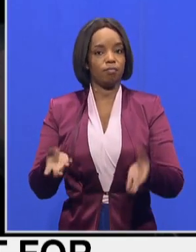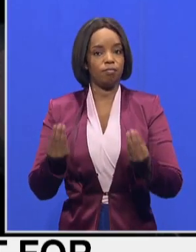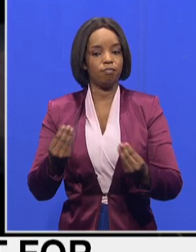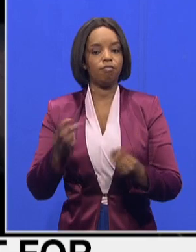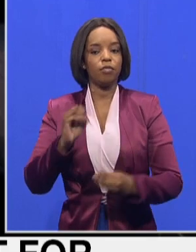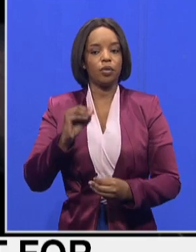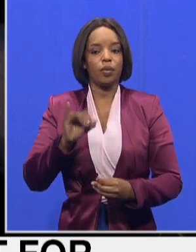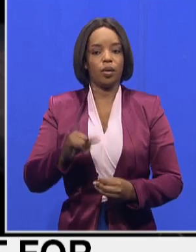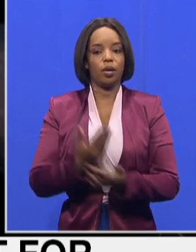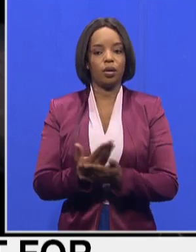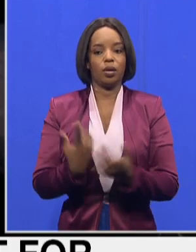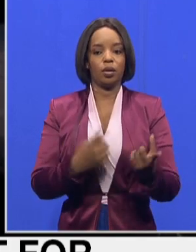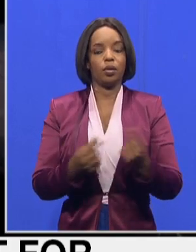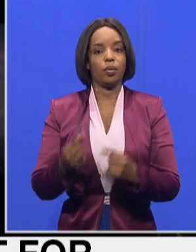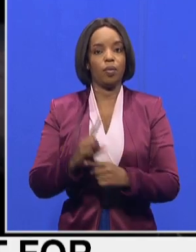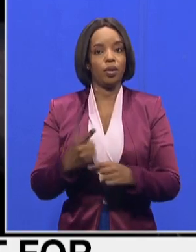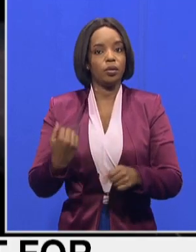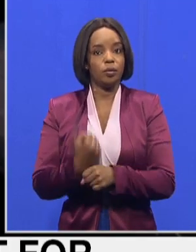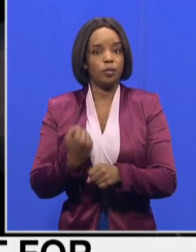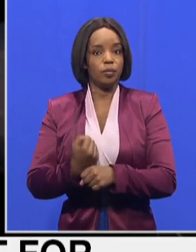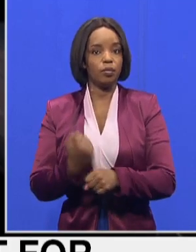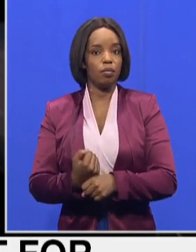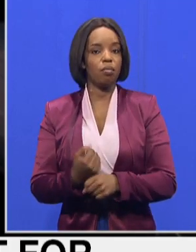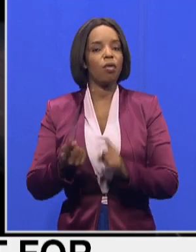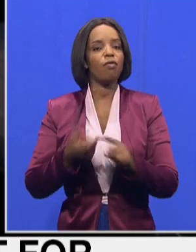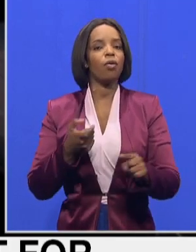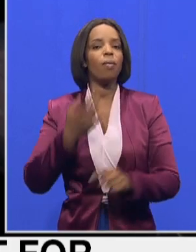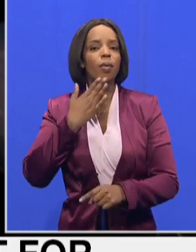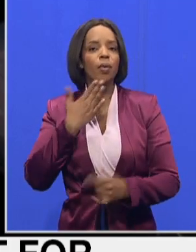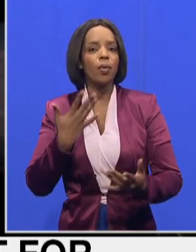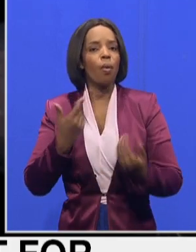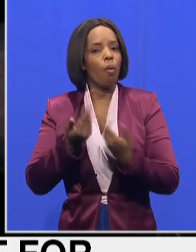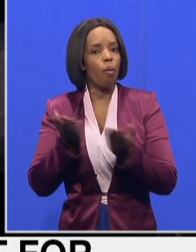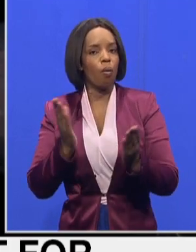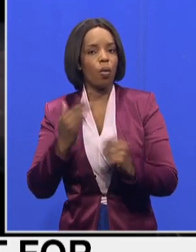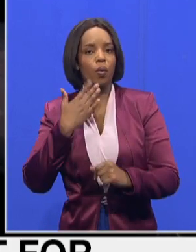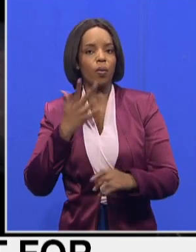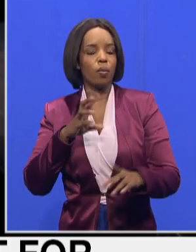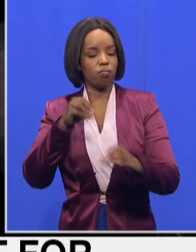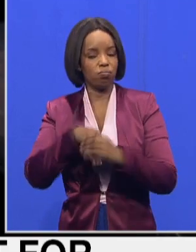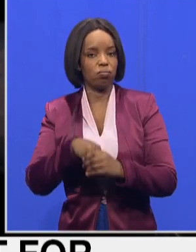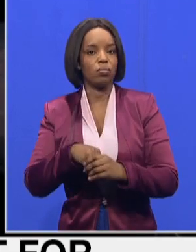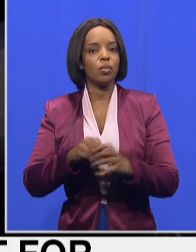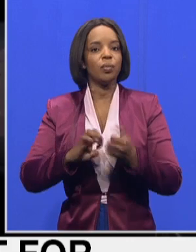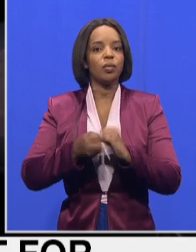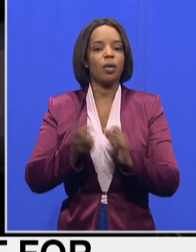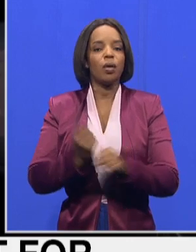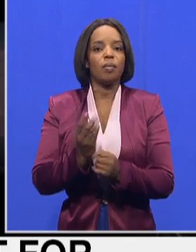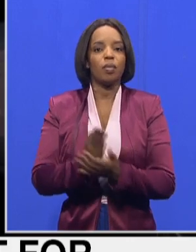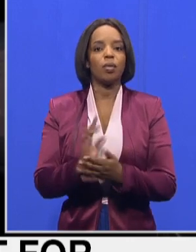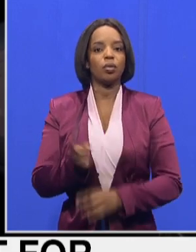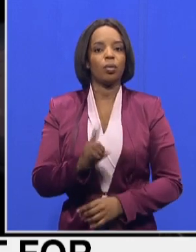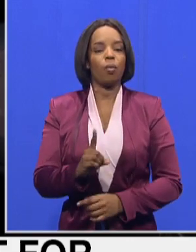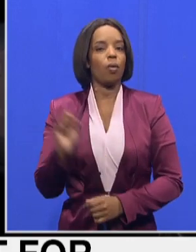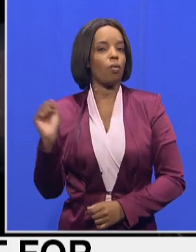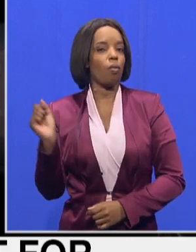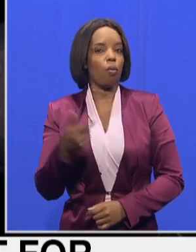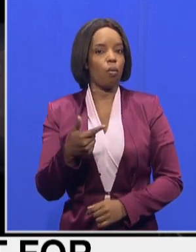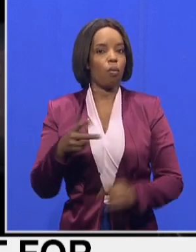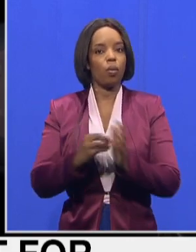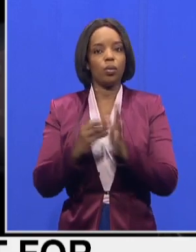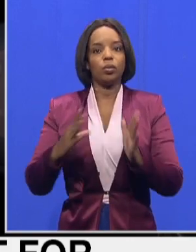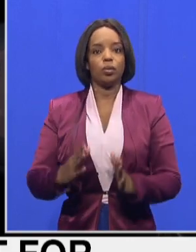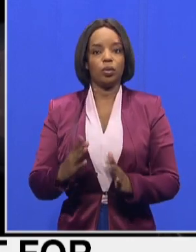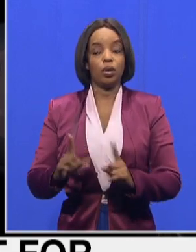debt collaboratively from all those who are affected, to try and make sure that each and every student does get that